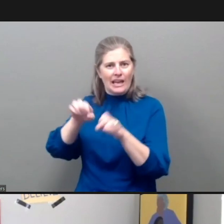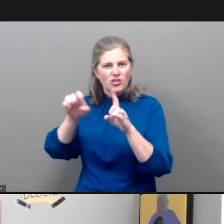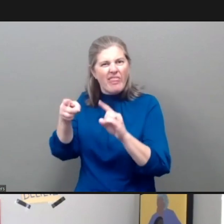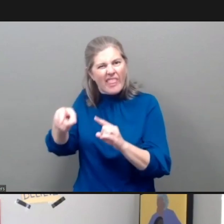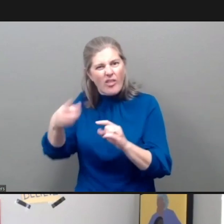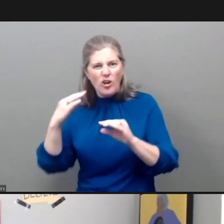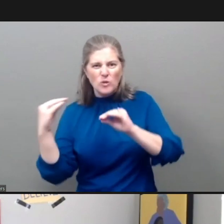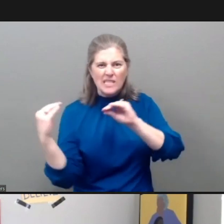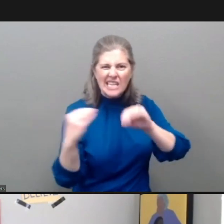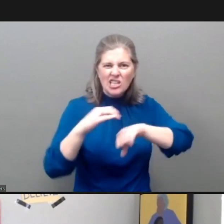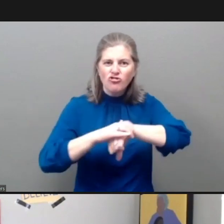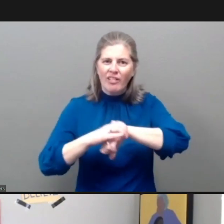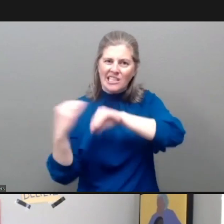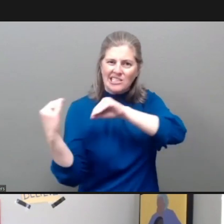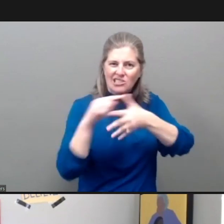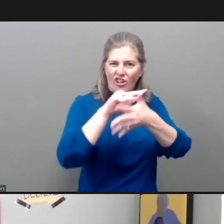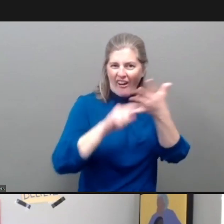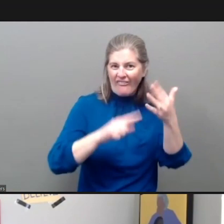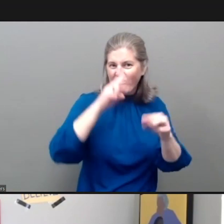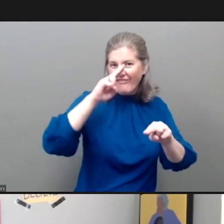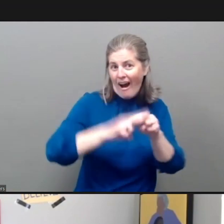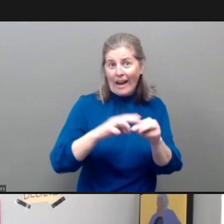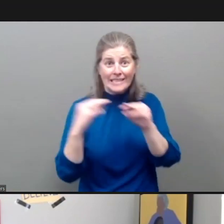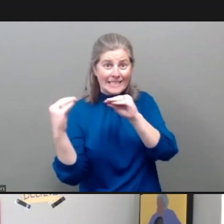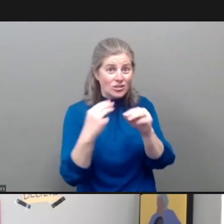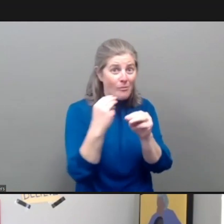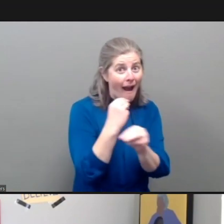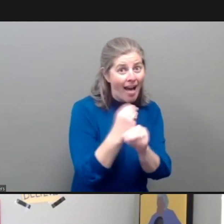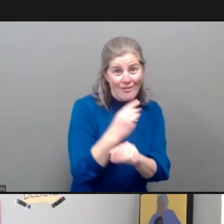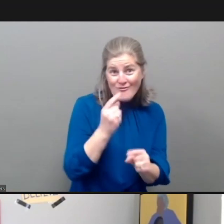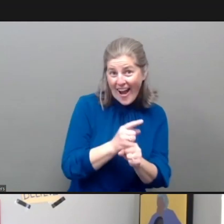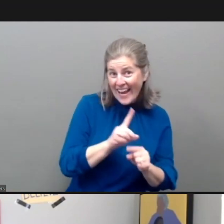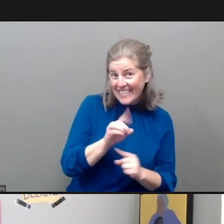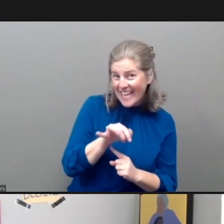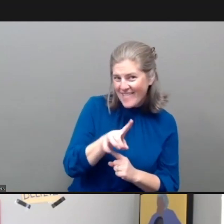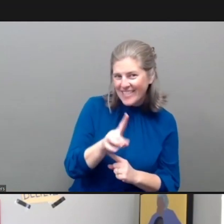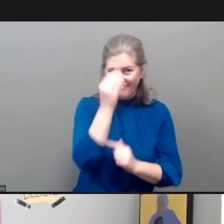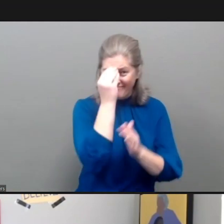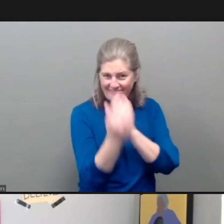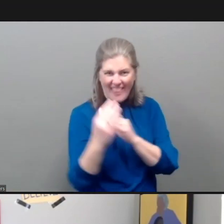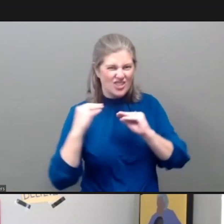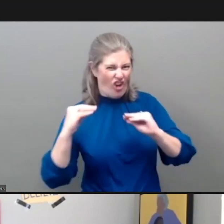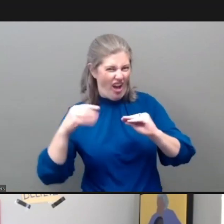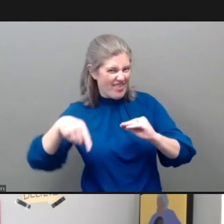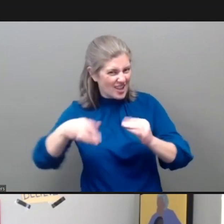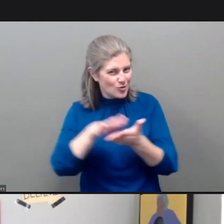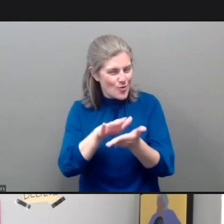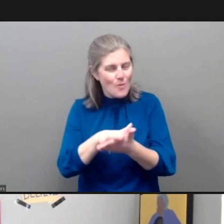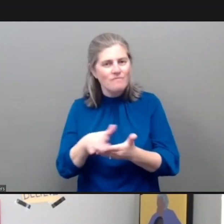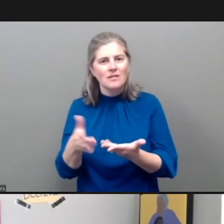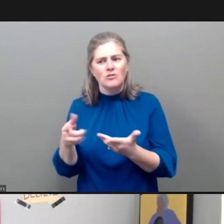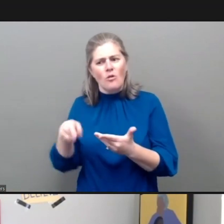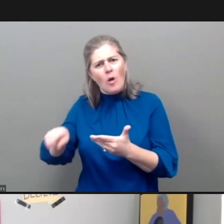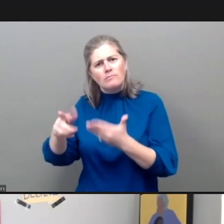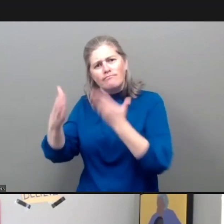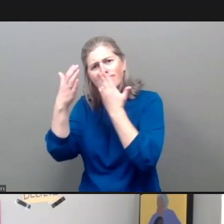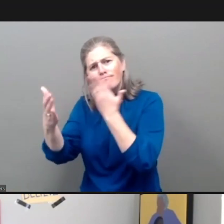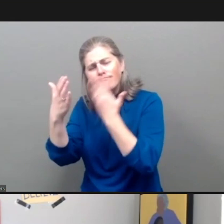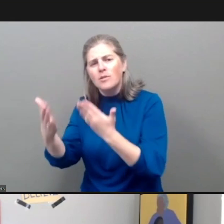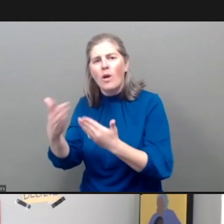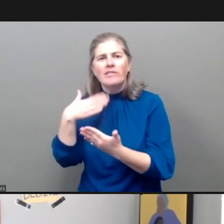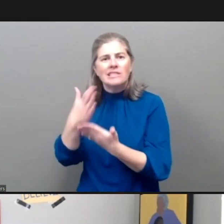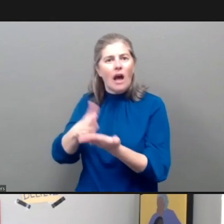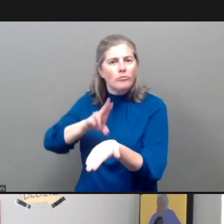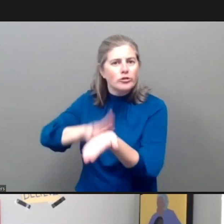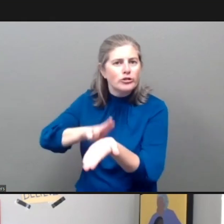and all the other fun subjects. Mathematics is one of them, David, that gets taught at our schools. And so we've got nurses,